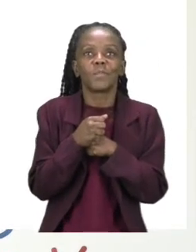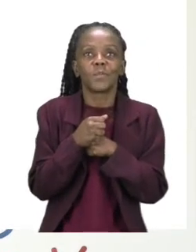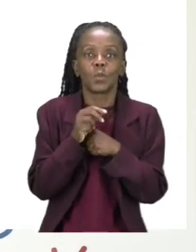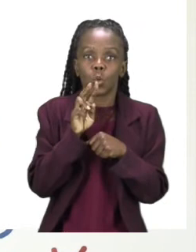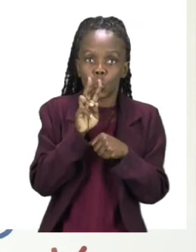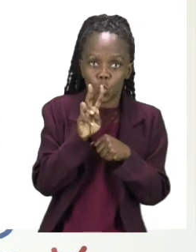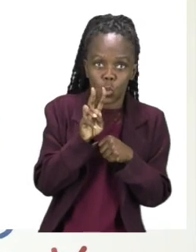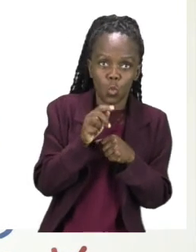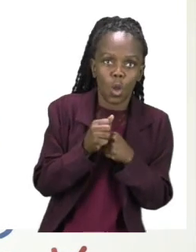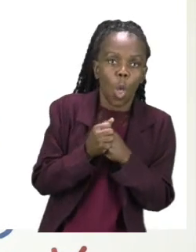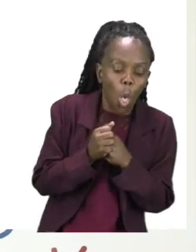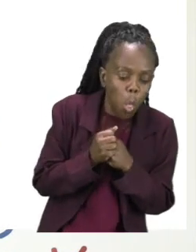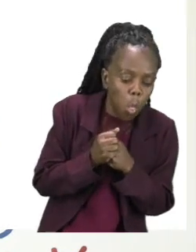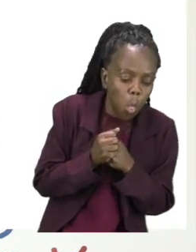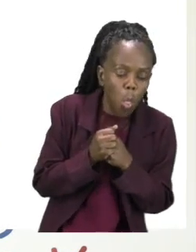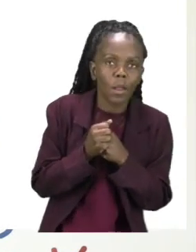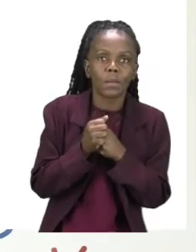2,